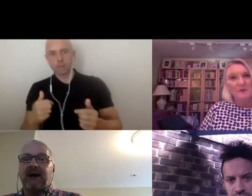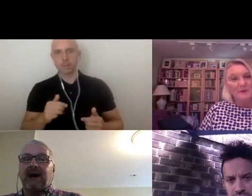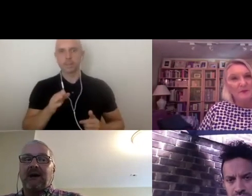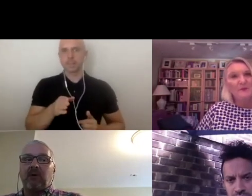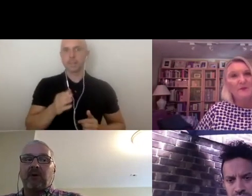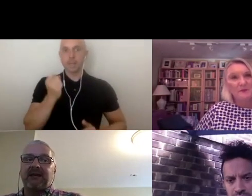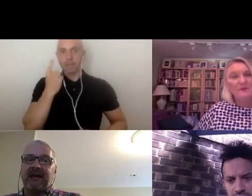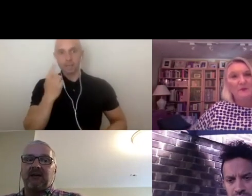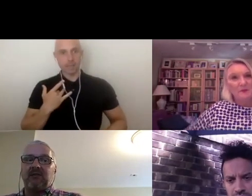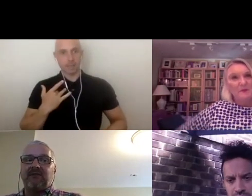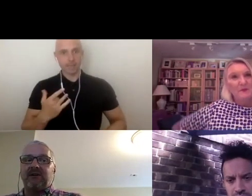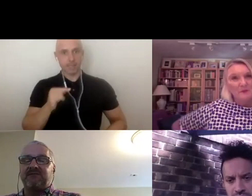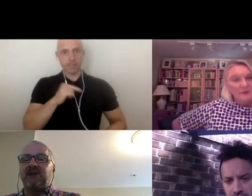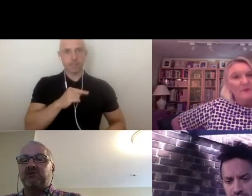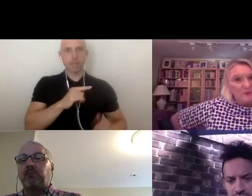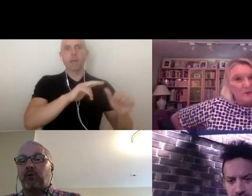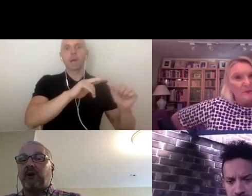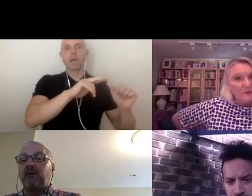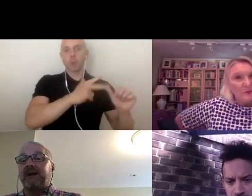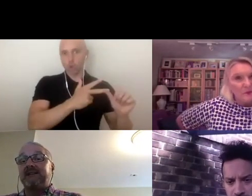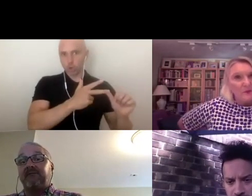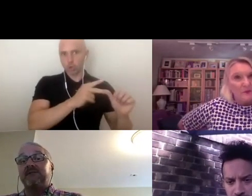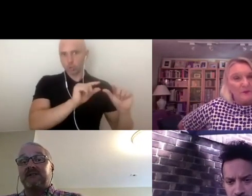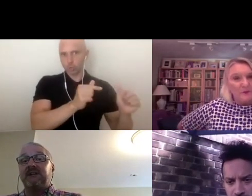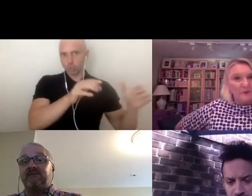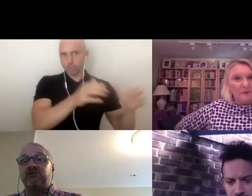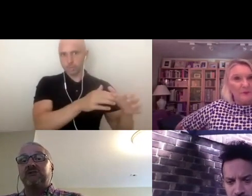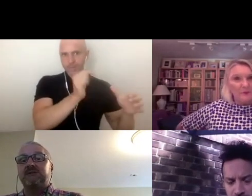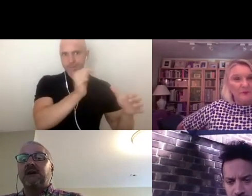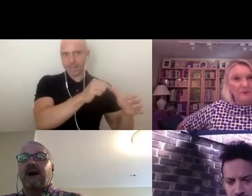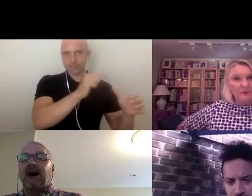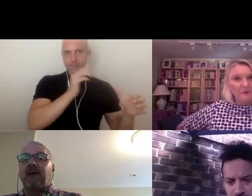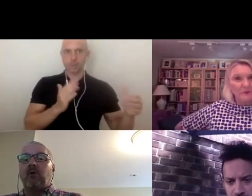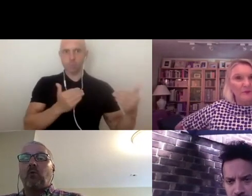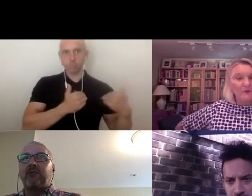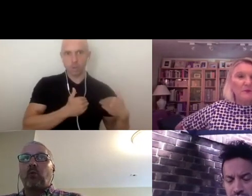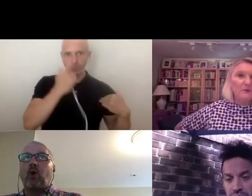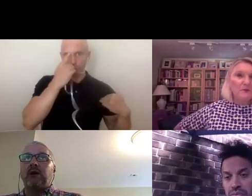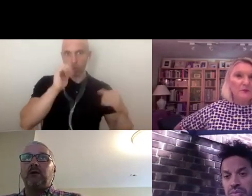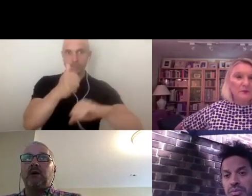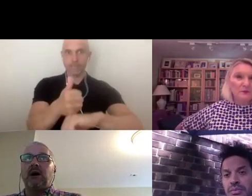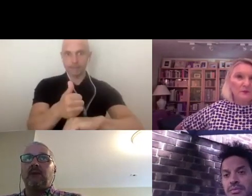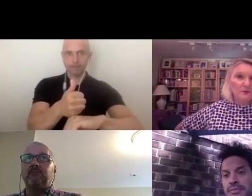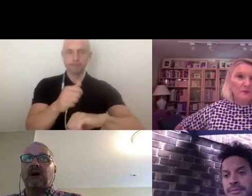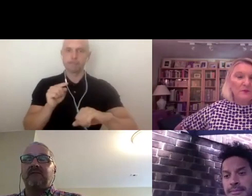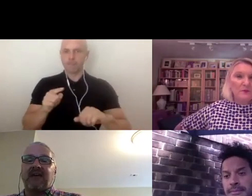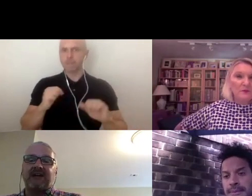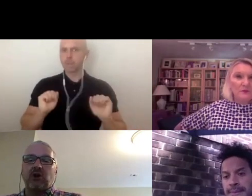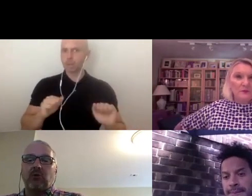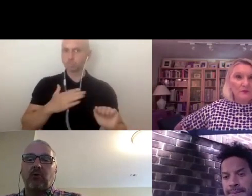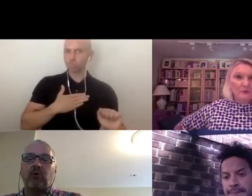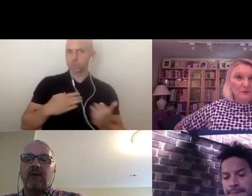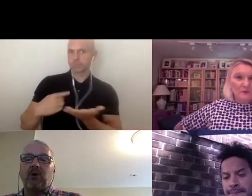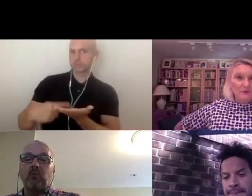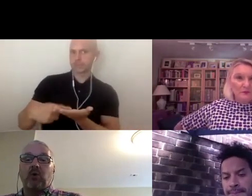in. But again, the various venues are permitted by different city divisions. Whether one kind of